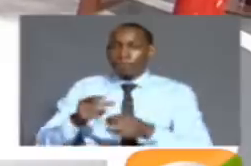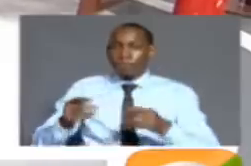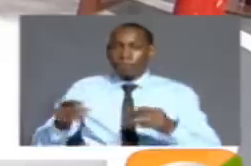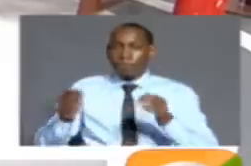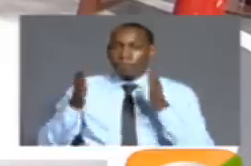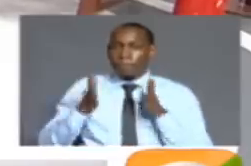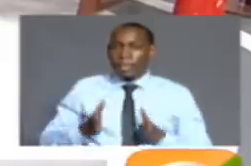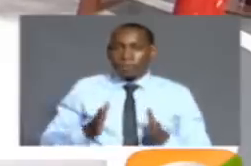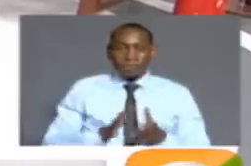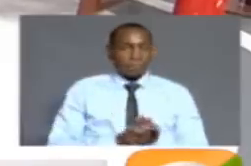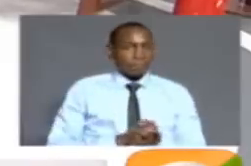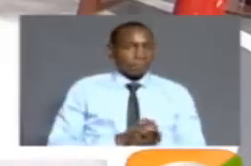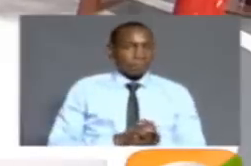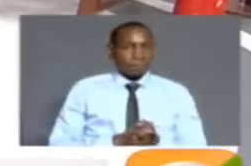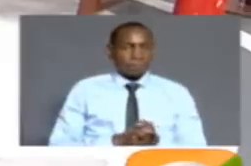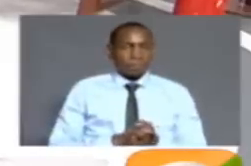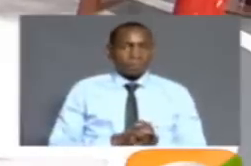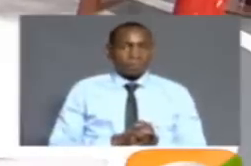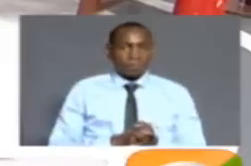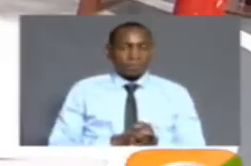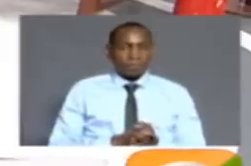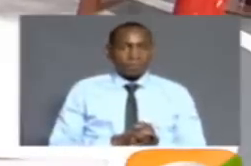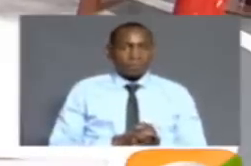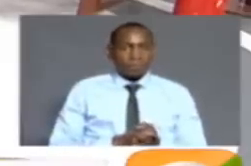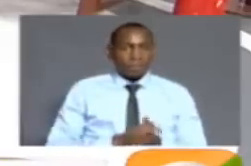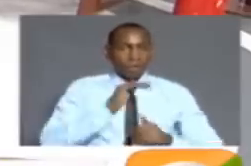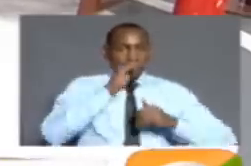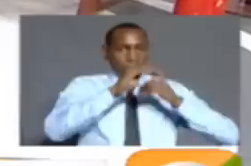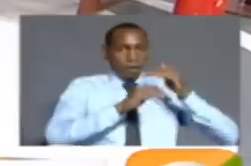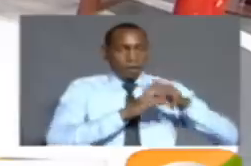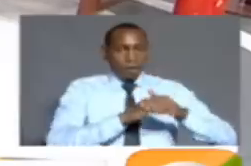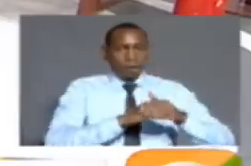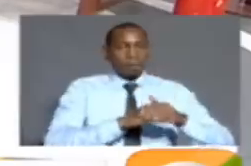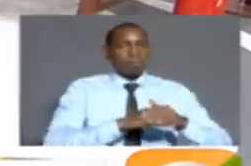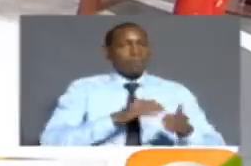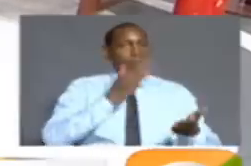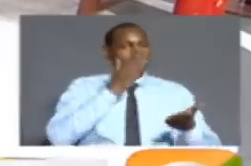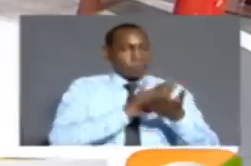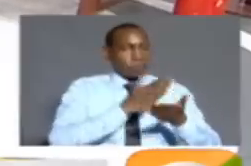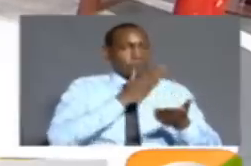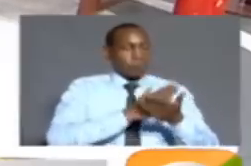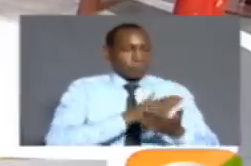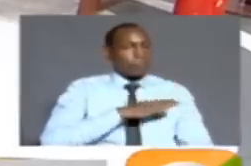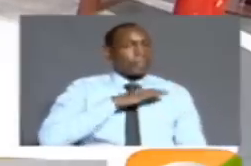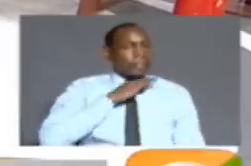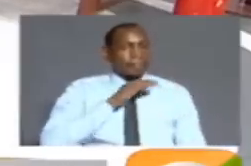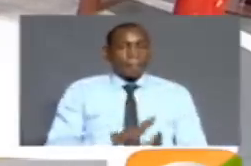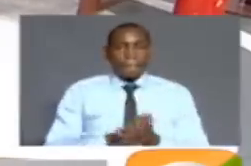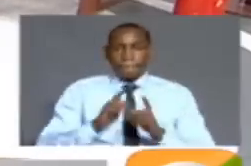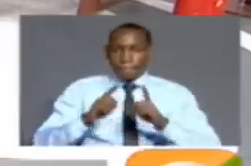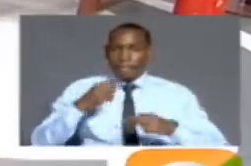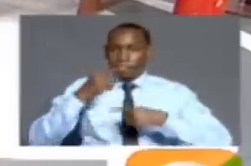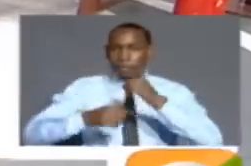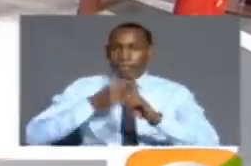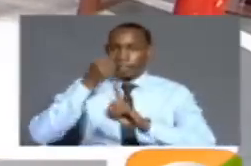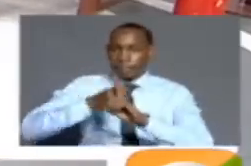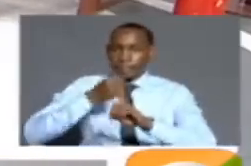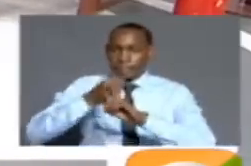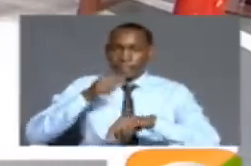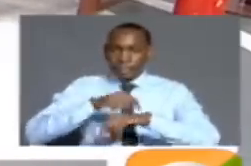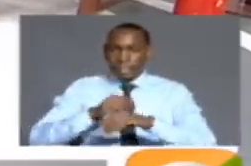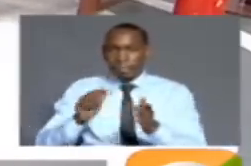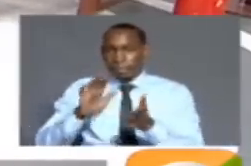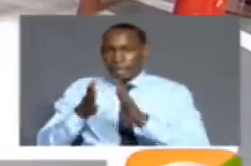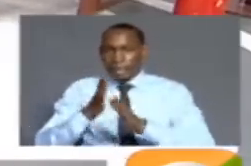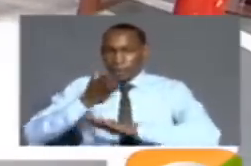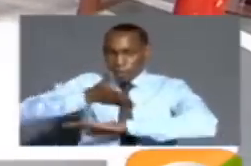What they forget? Yeah. But there is they'll, a God they'll in they'll all end up in... Right six there, feet six under. But we are still fighting on that one. Yeah. Guys, it's almost midnight. Oh,